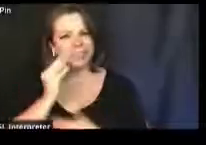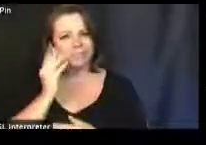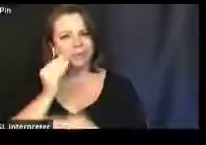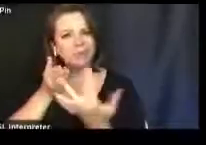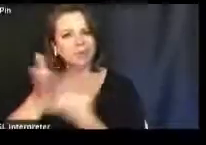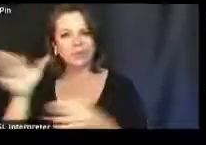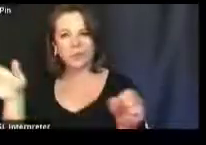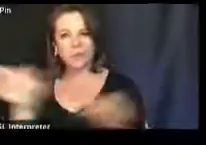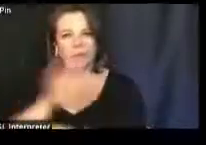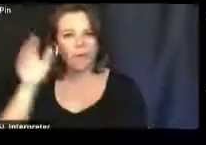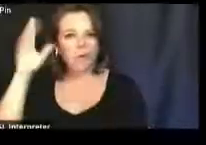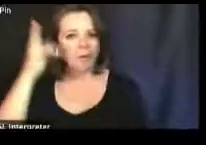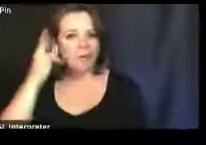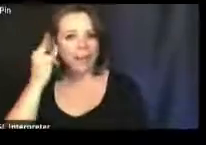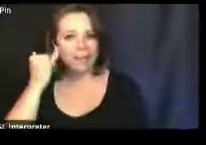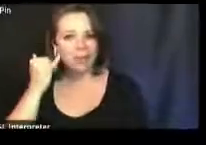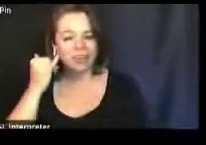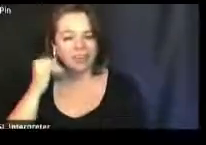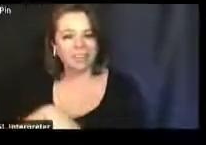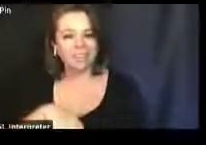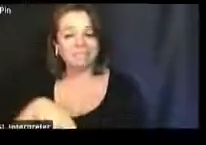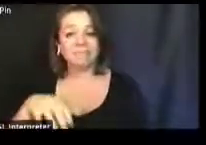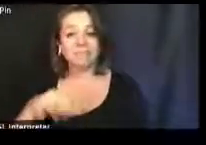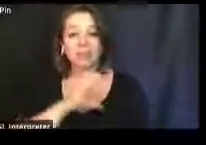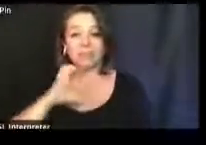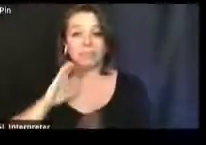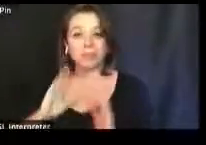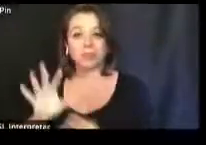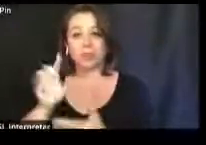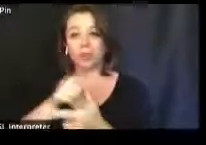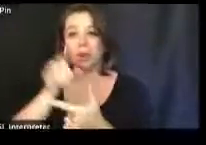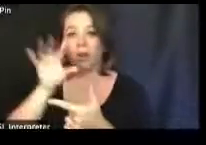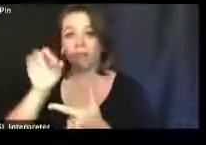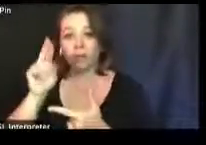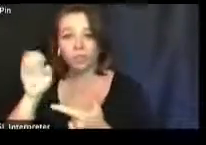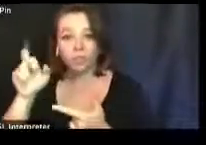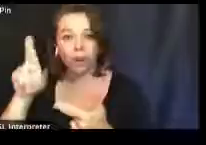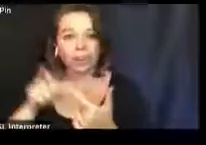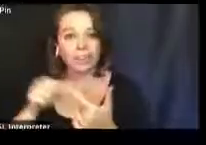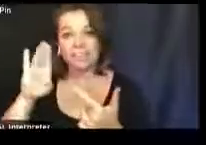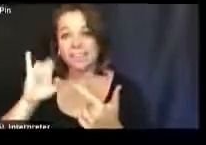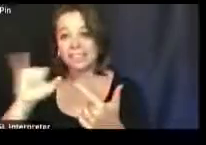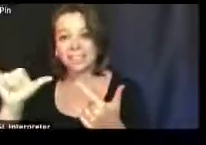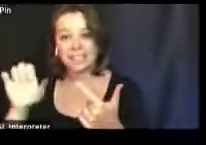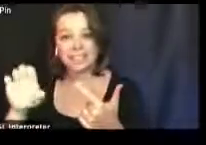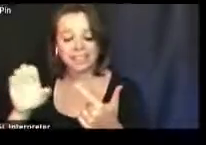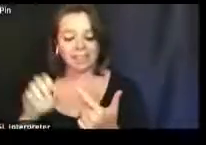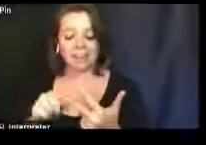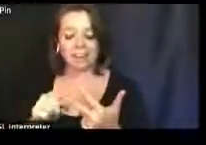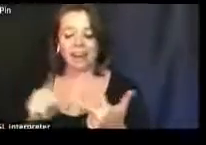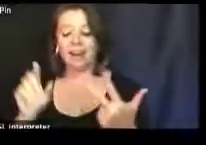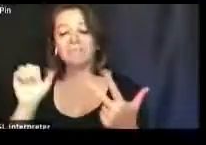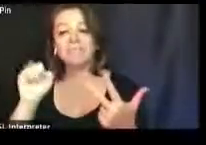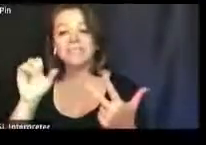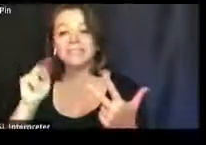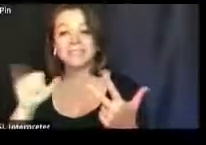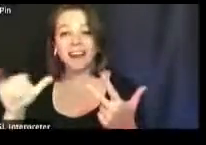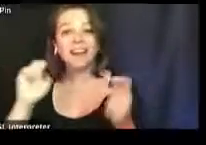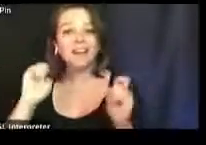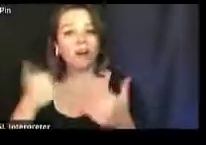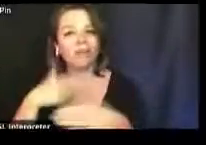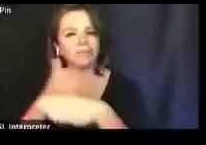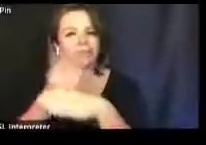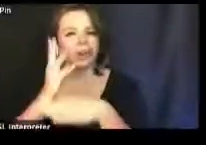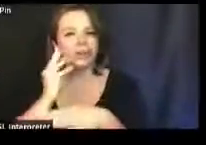California. Commissioner Fornashari, Commissioner Yee, Commissioner Sinai, we all have shared experience in